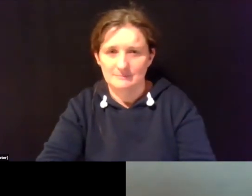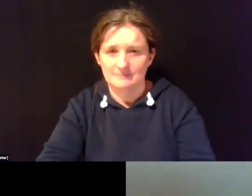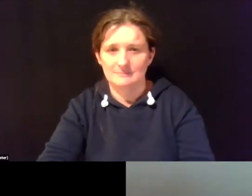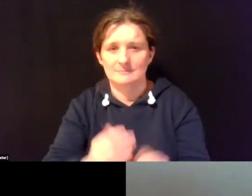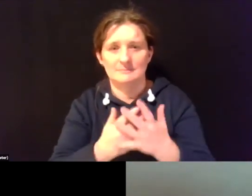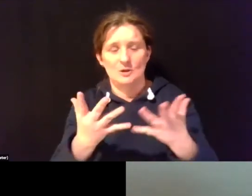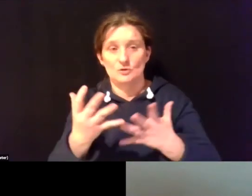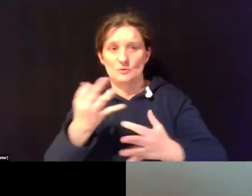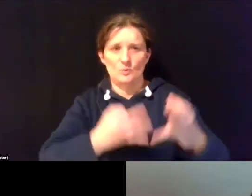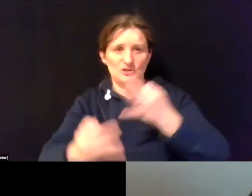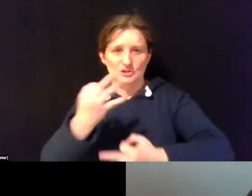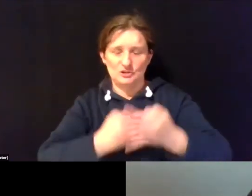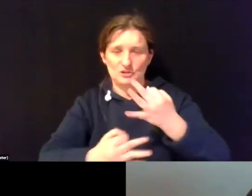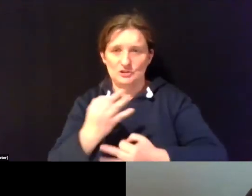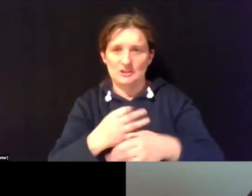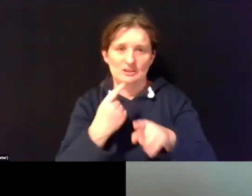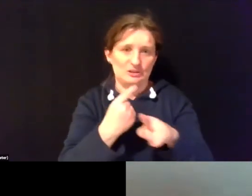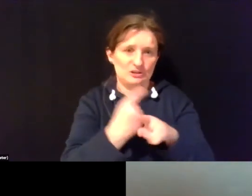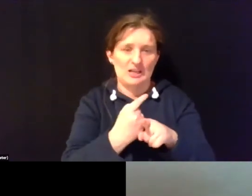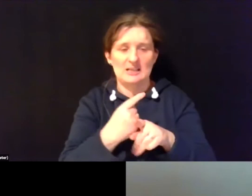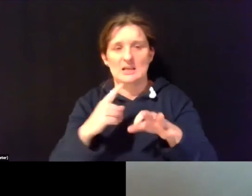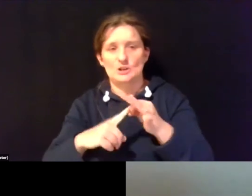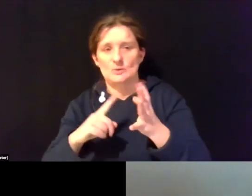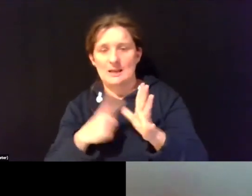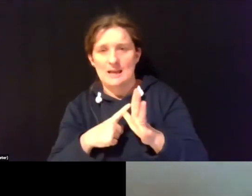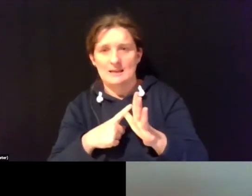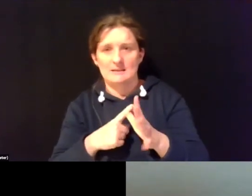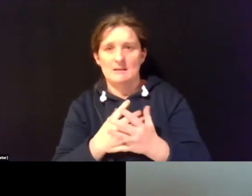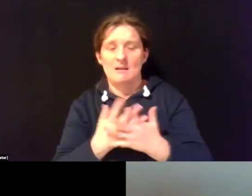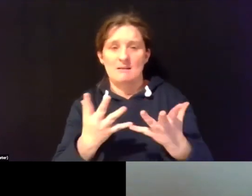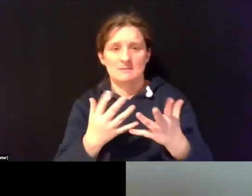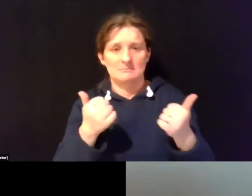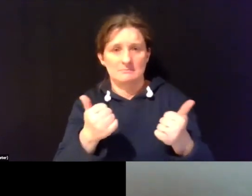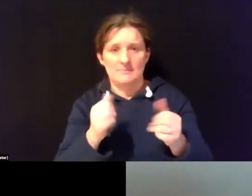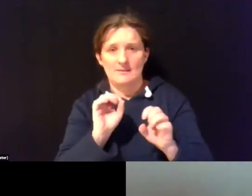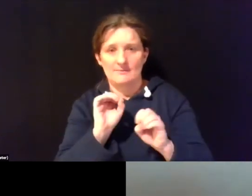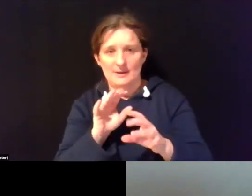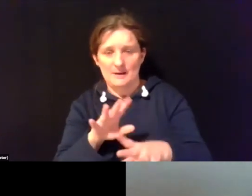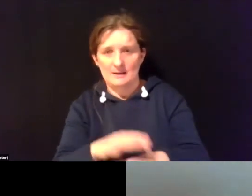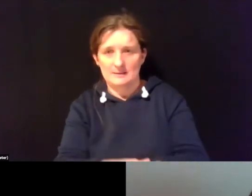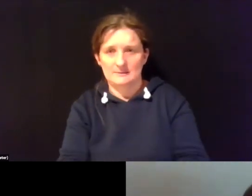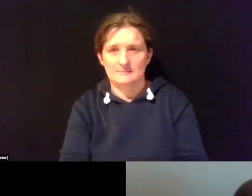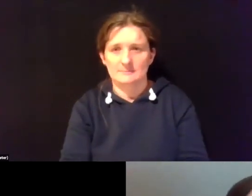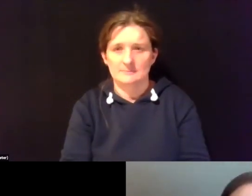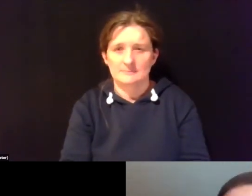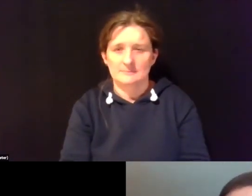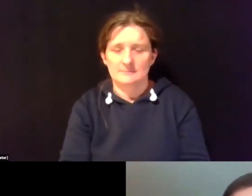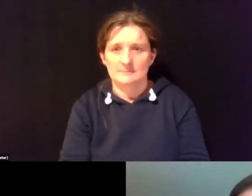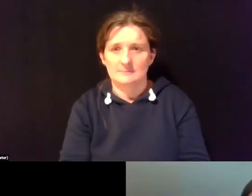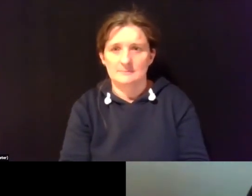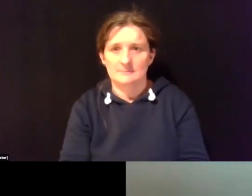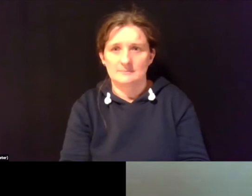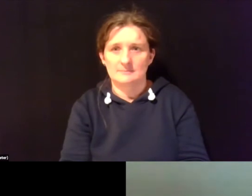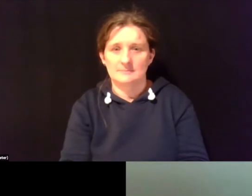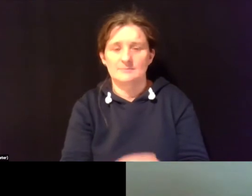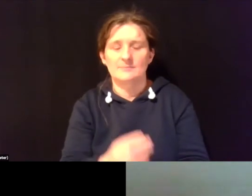questions come through, both in the chat and in the Q&A, and some really great feedback from our audience, so that's excellent. So I'm going to choose